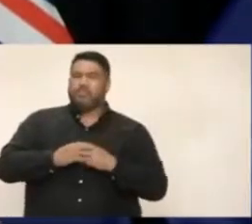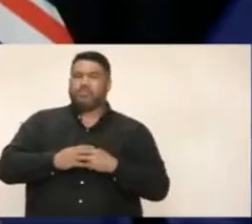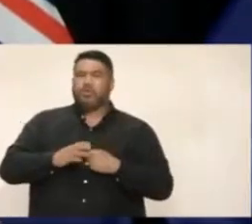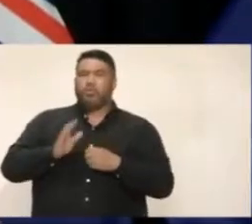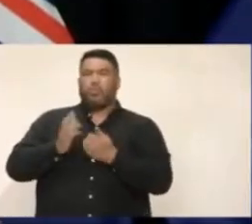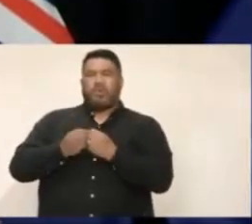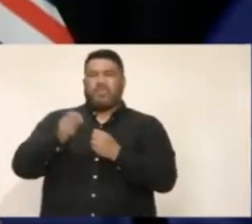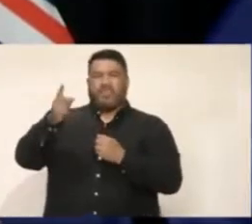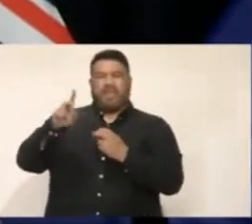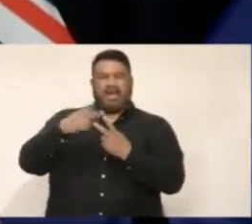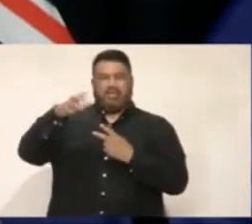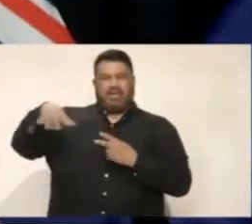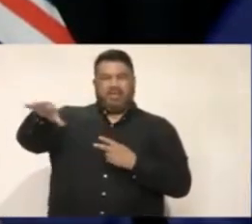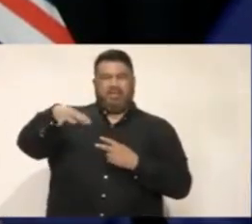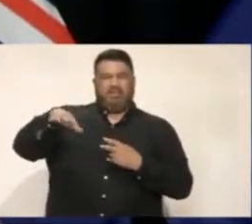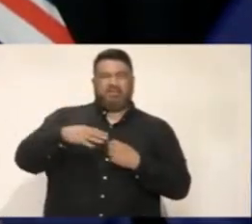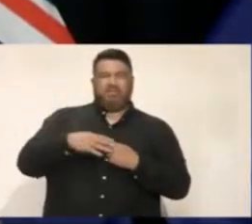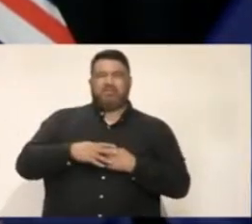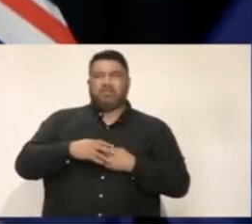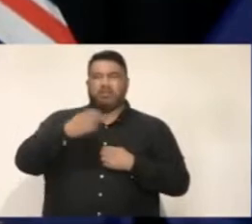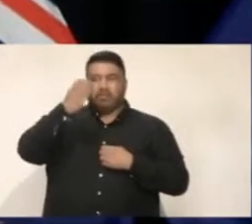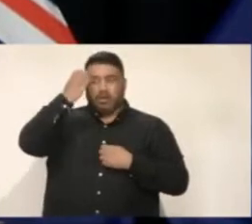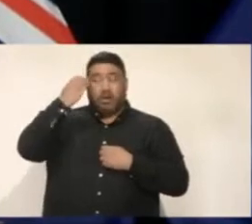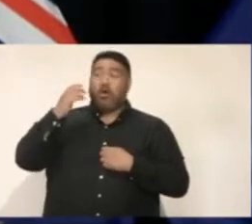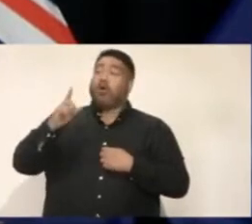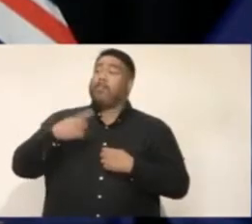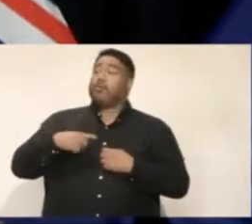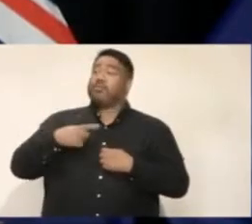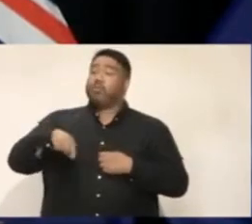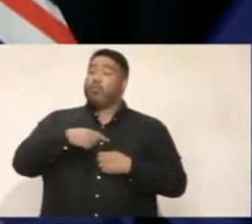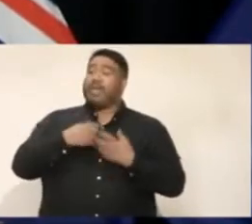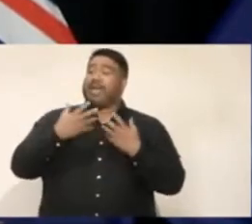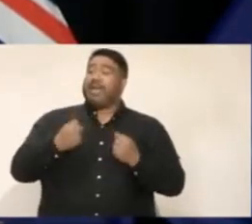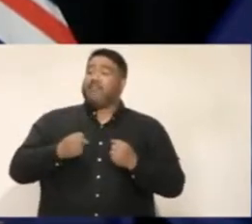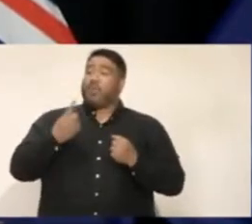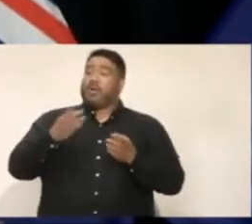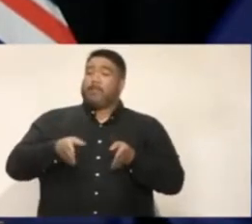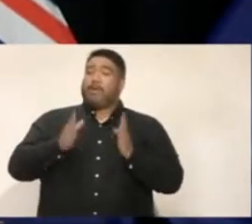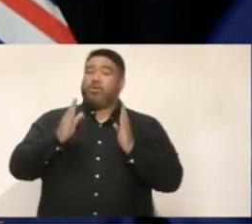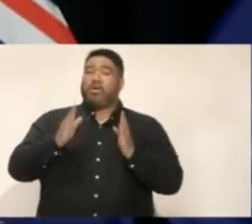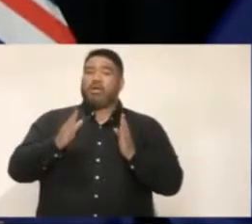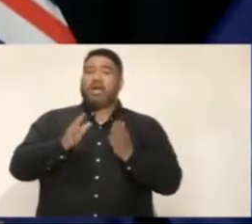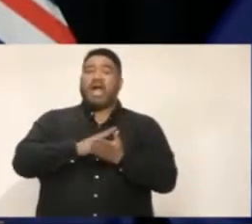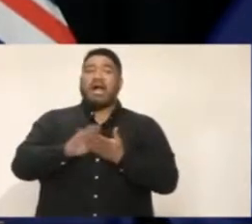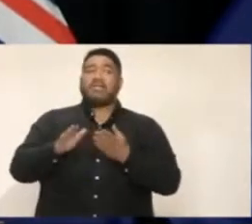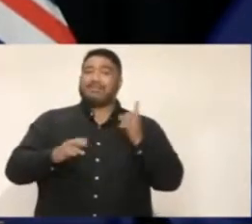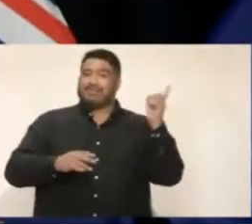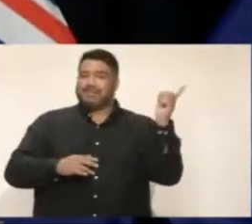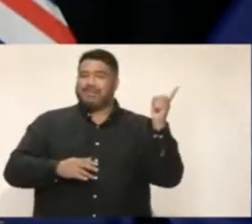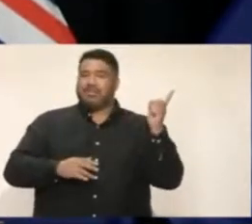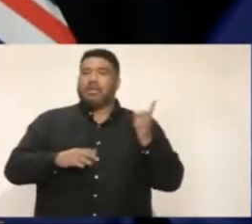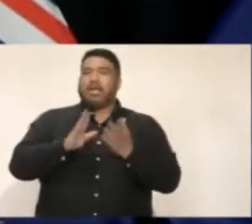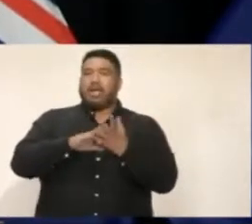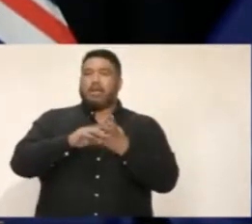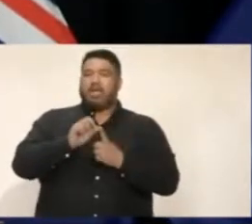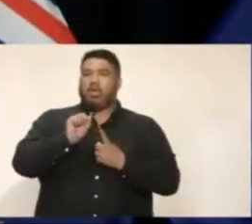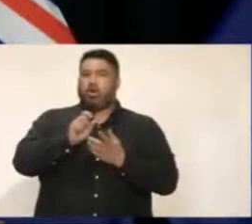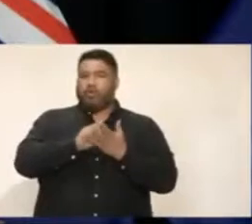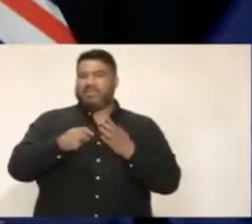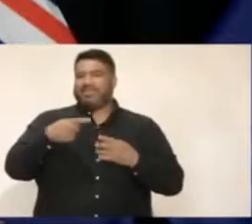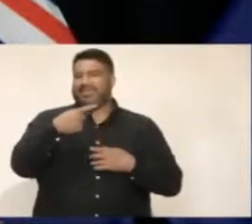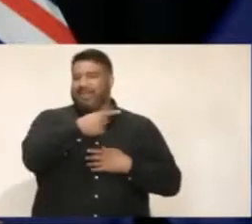have a building in the Hutt where an MP has an office. That